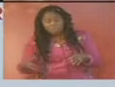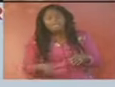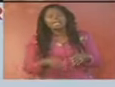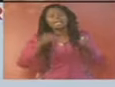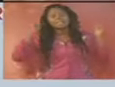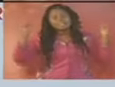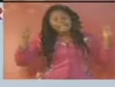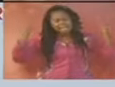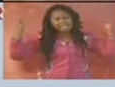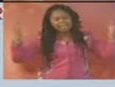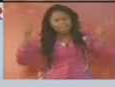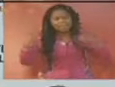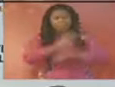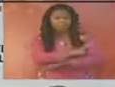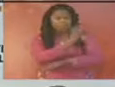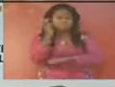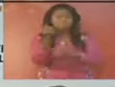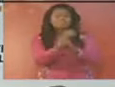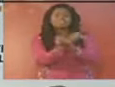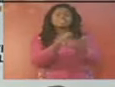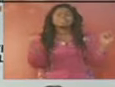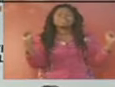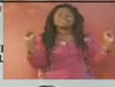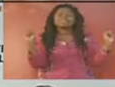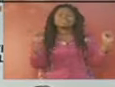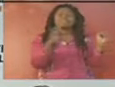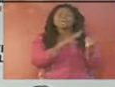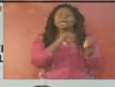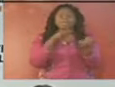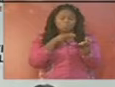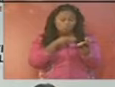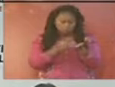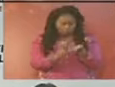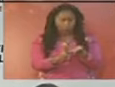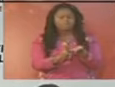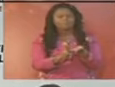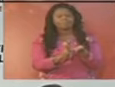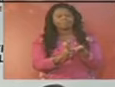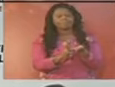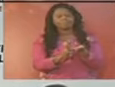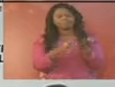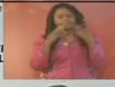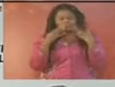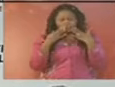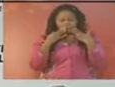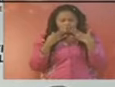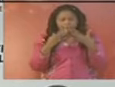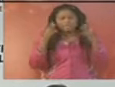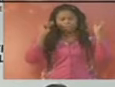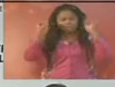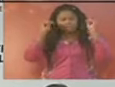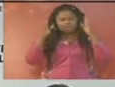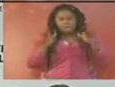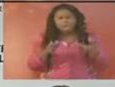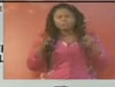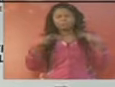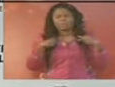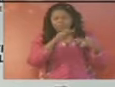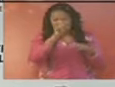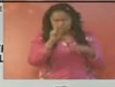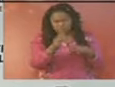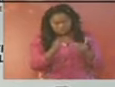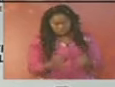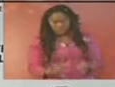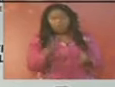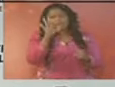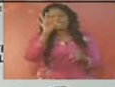fashion. Thank you very much. Thank you, Minister. I see we do have a question from 98.1.